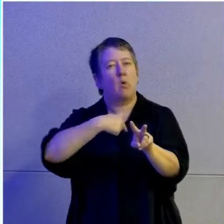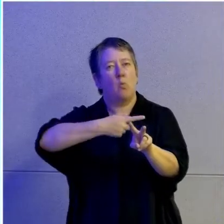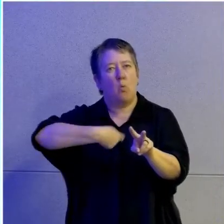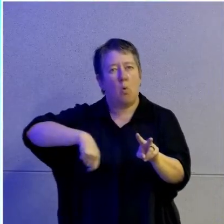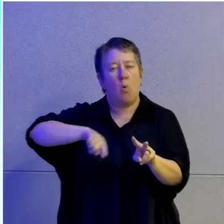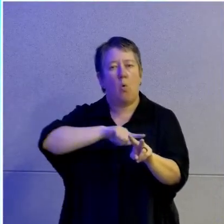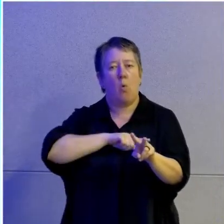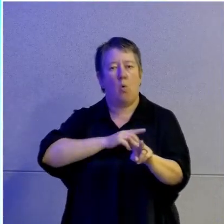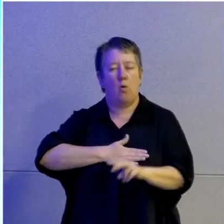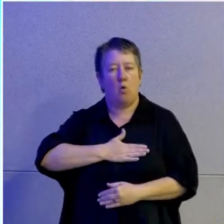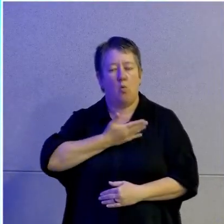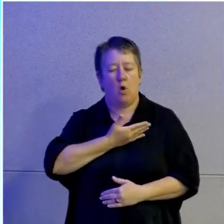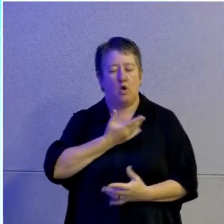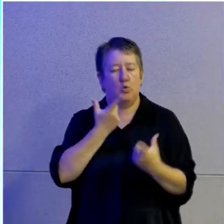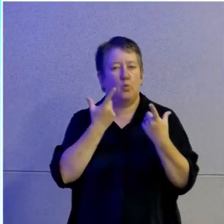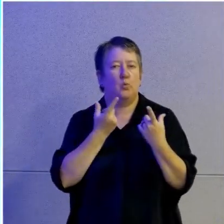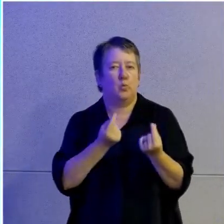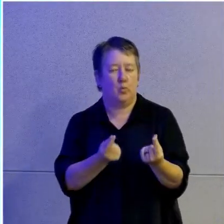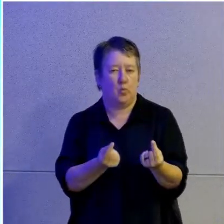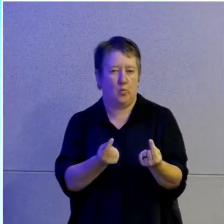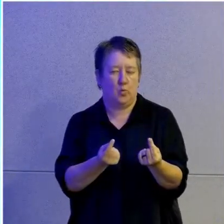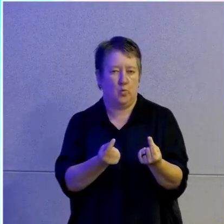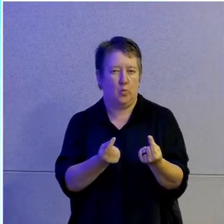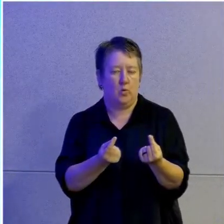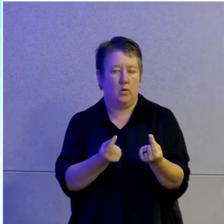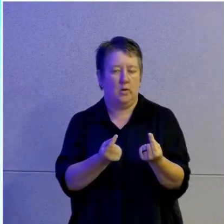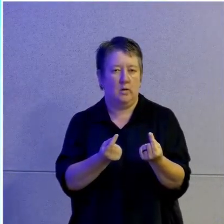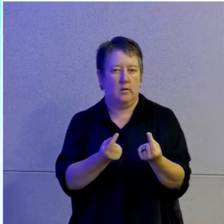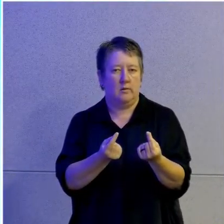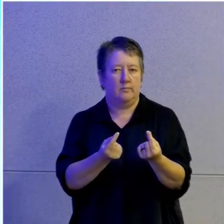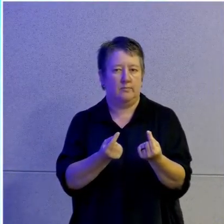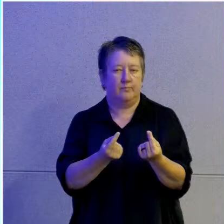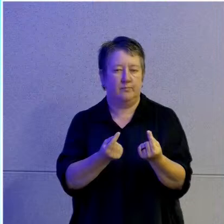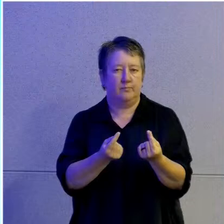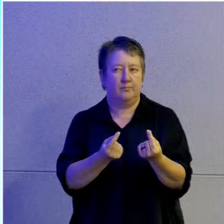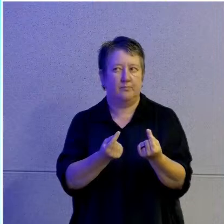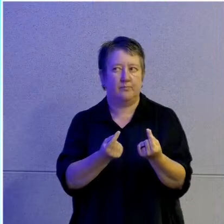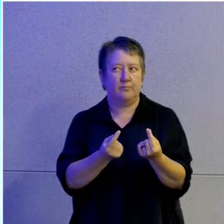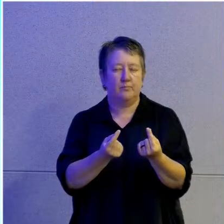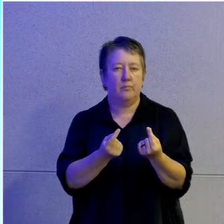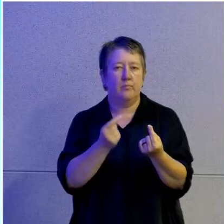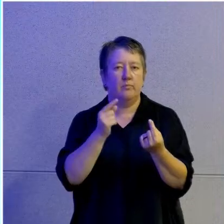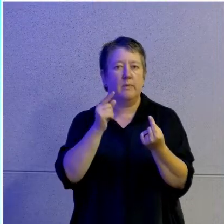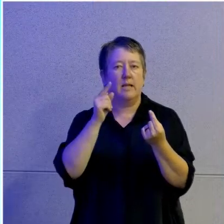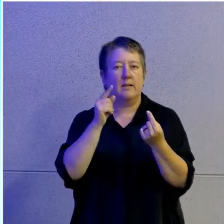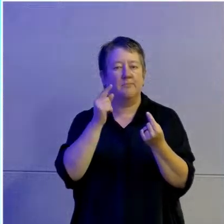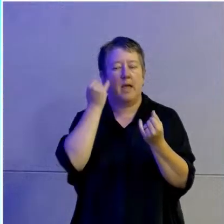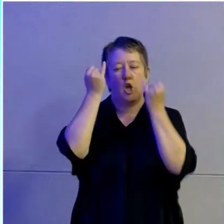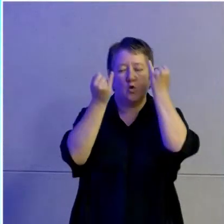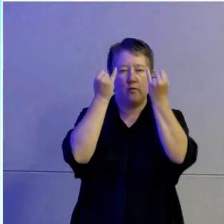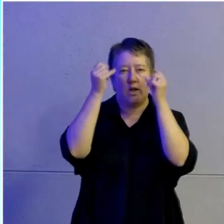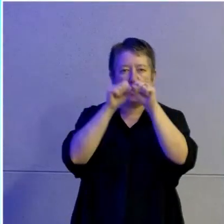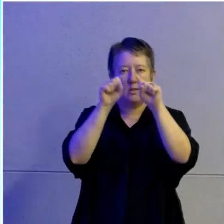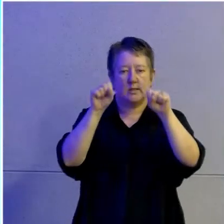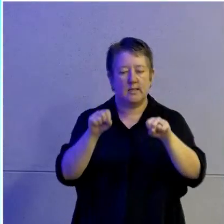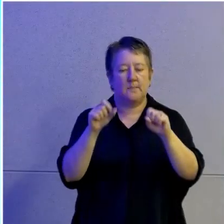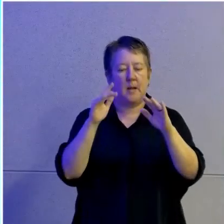the STI to raise the level of the national system of innovation for the